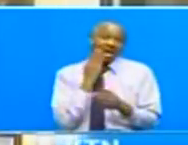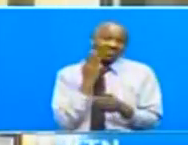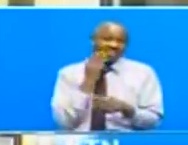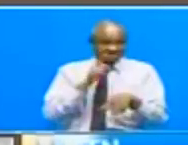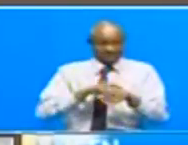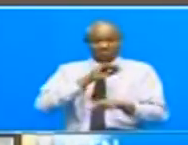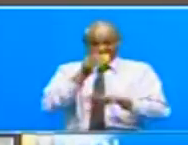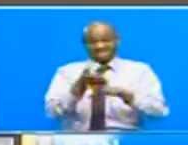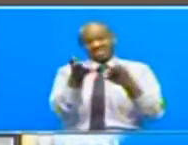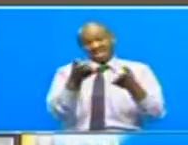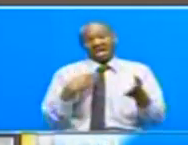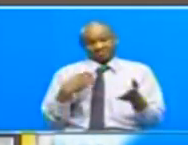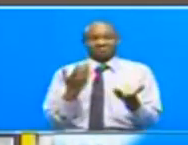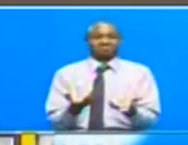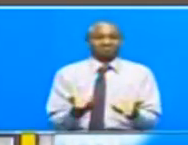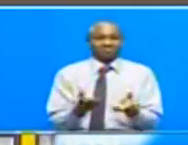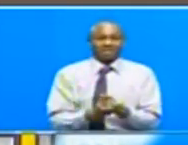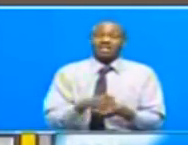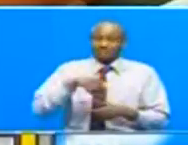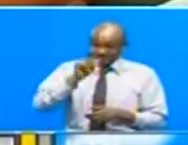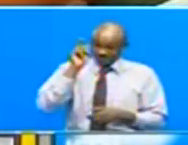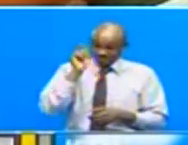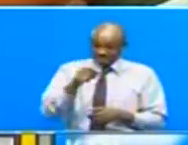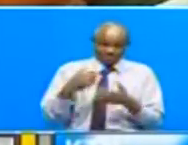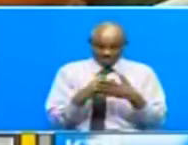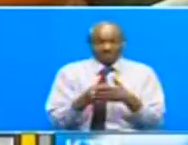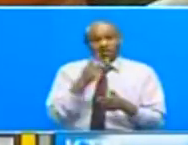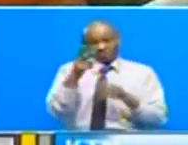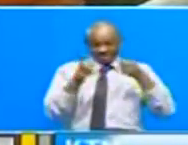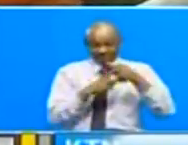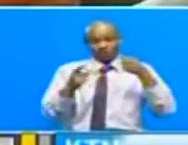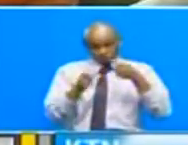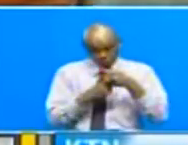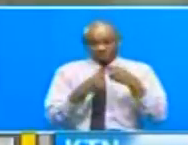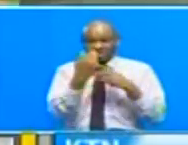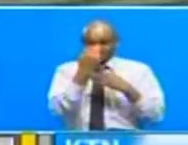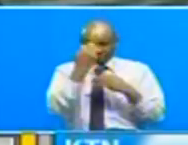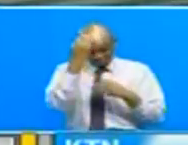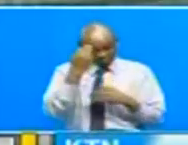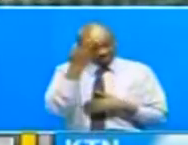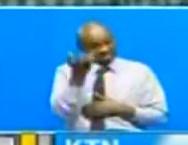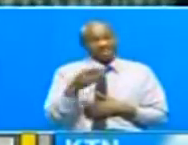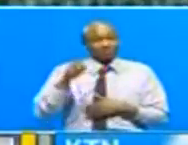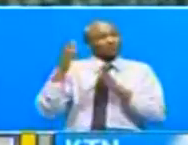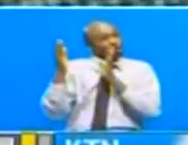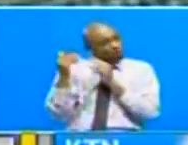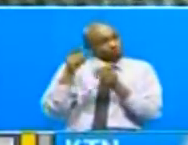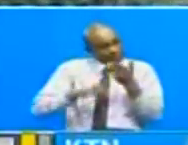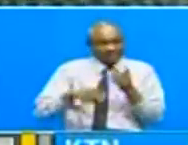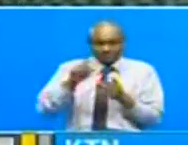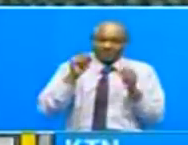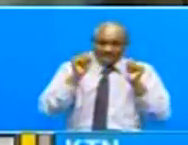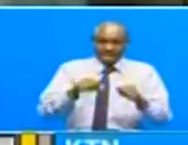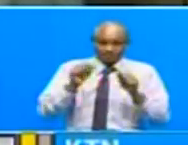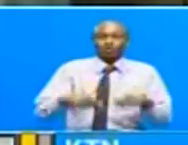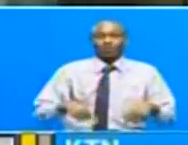during pregnancy. He is scheduled to undergo an operation on 27th June at the same hospital. Their hope is that baby Brian will be